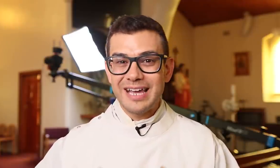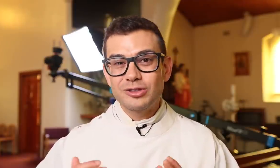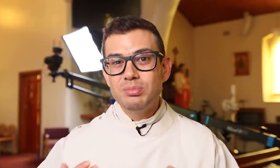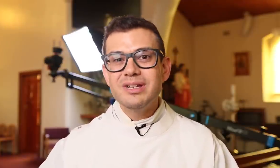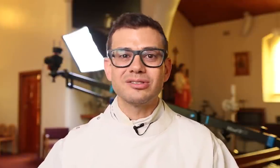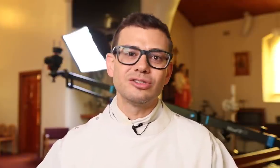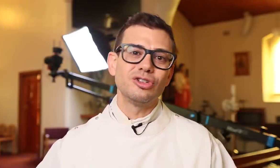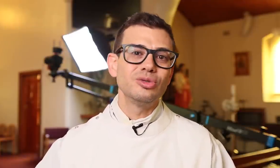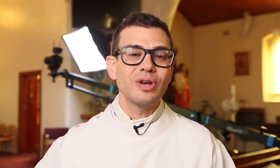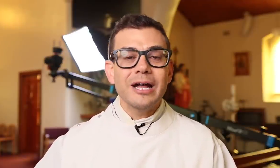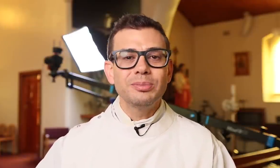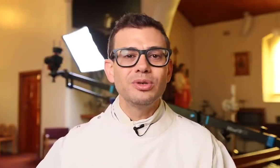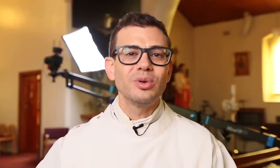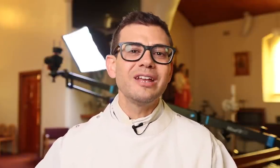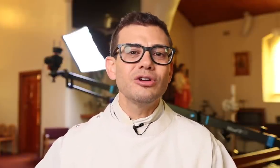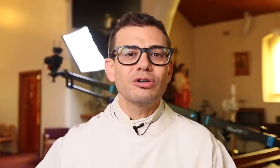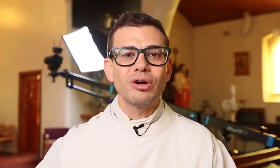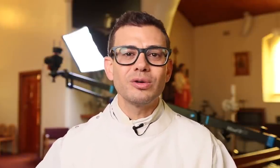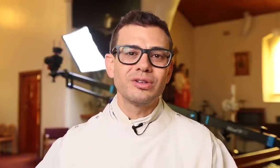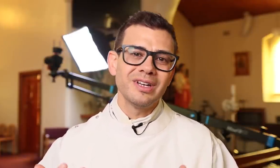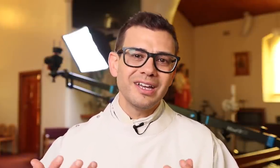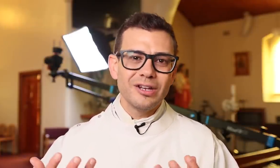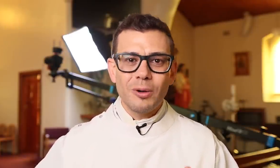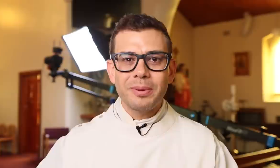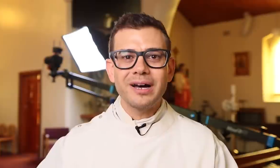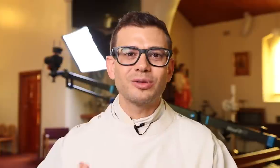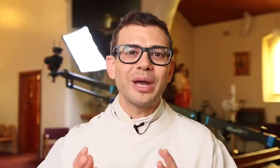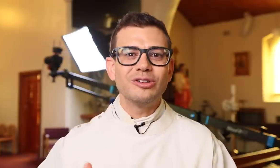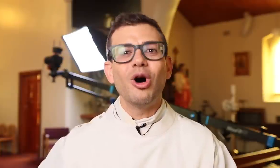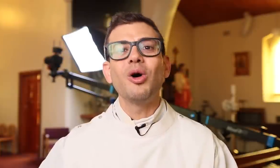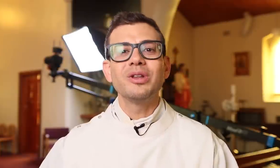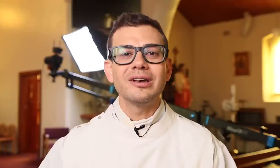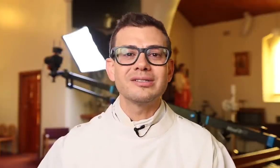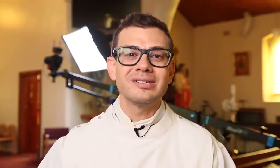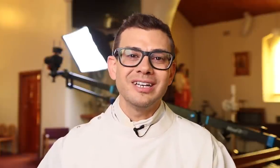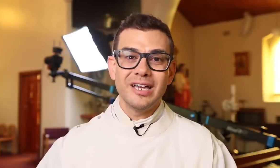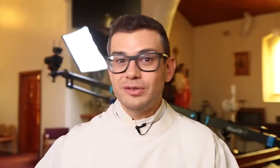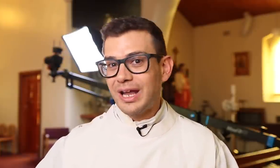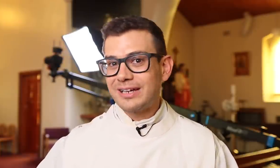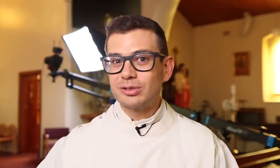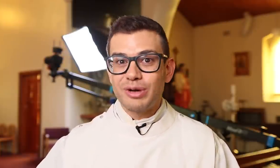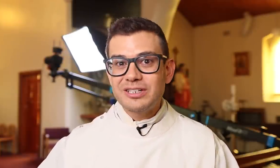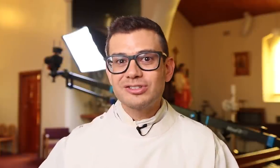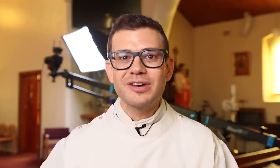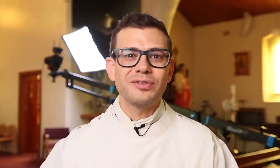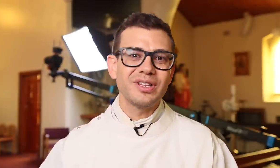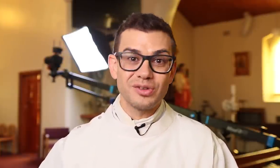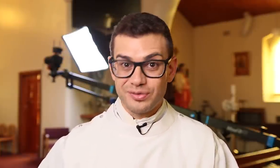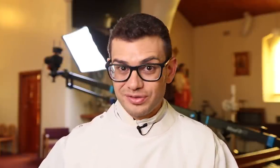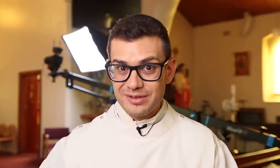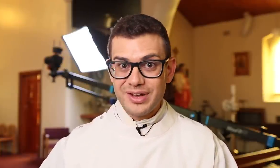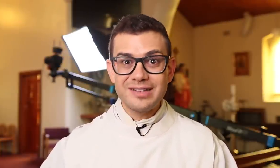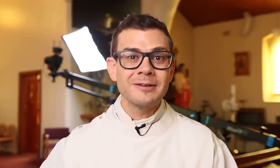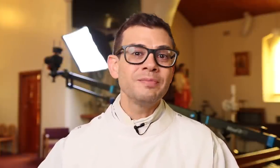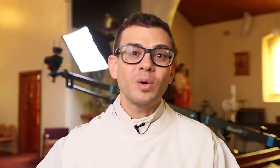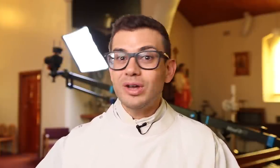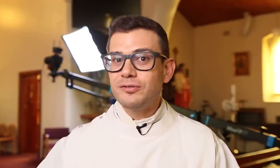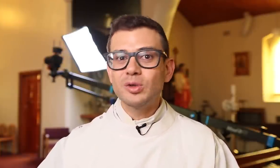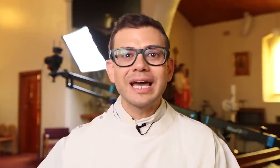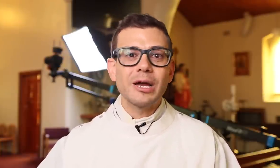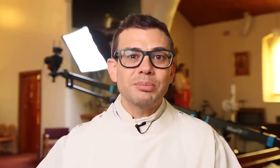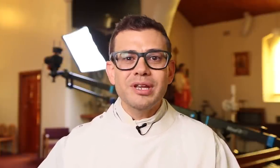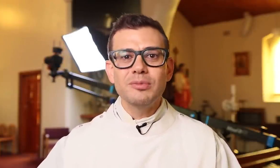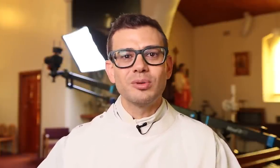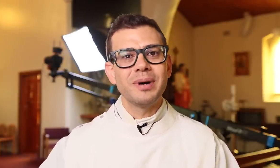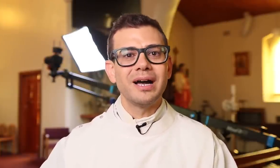world, there to minister to you, to help you in your growth, in your pathway to holiness. If you'd like to register for this free event, or